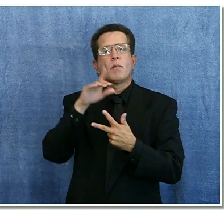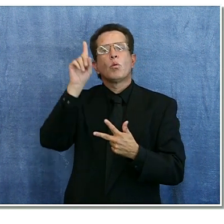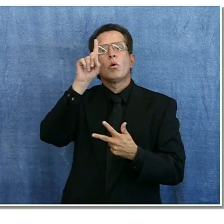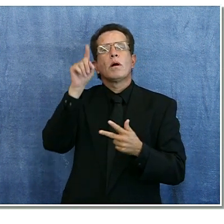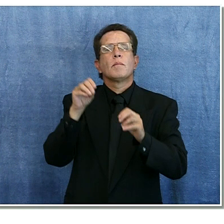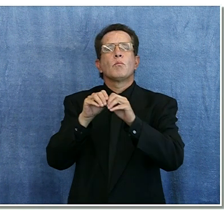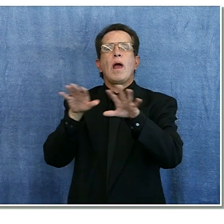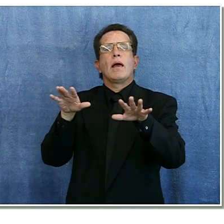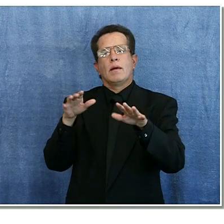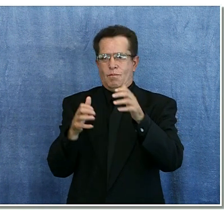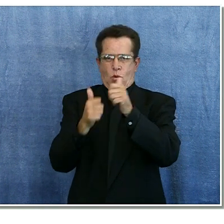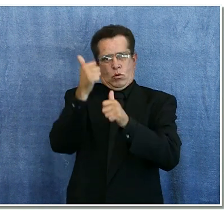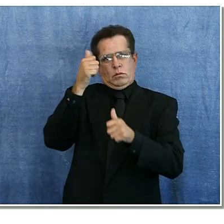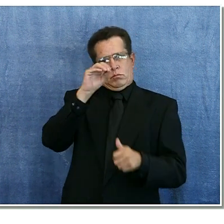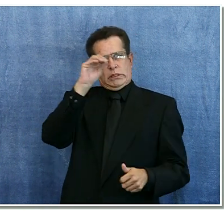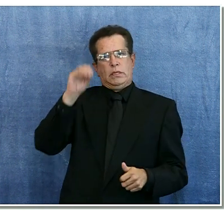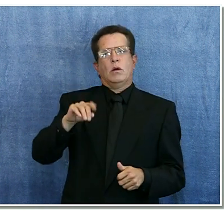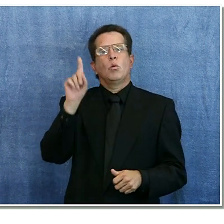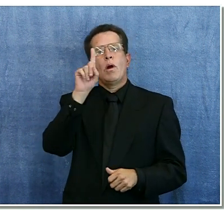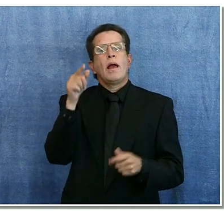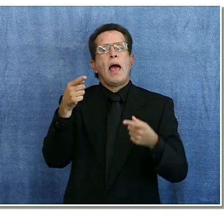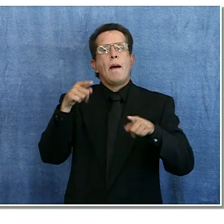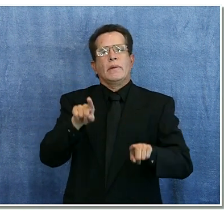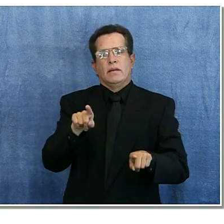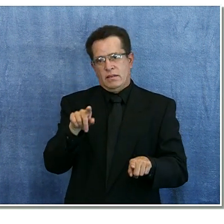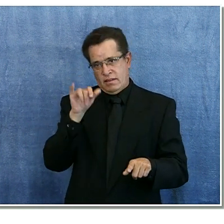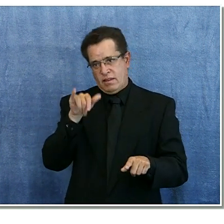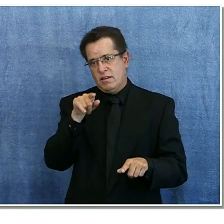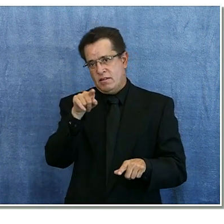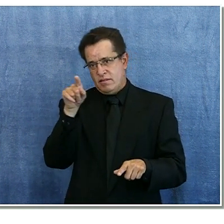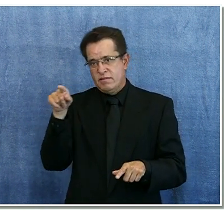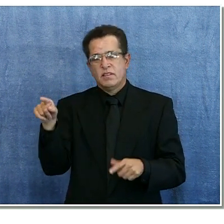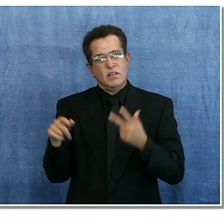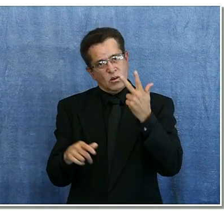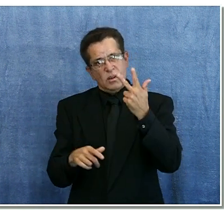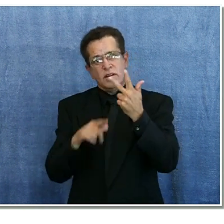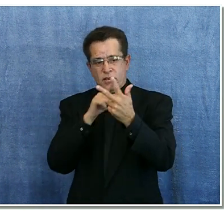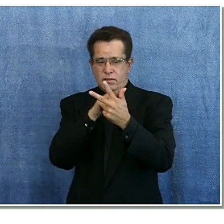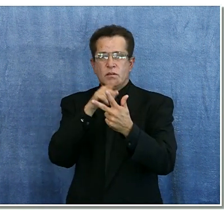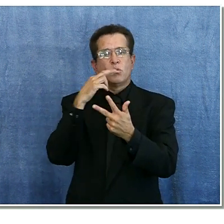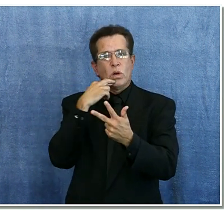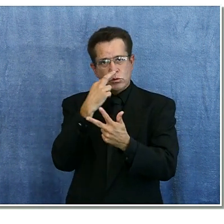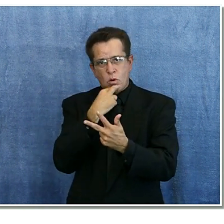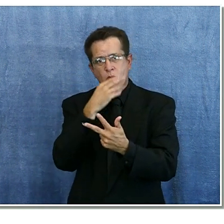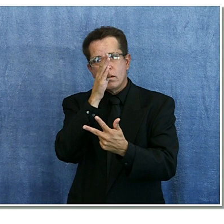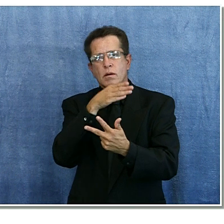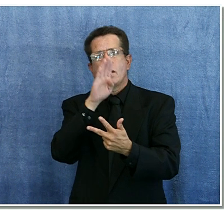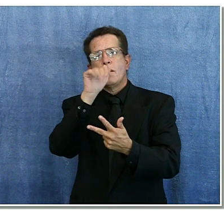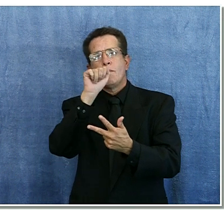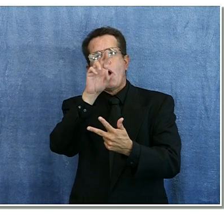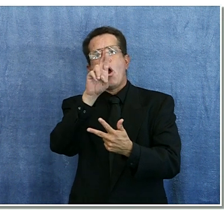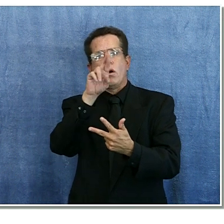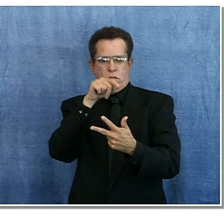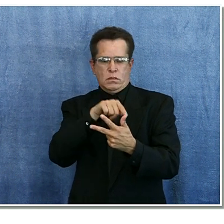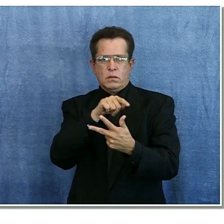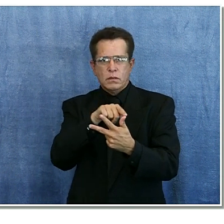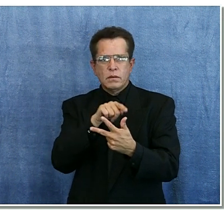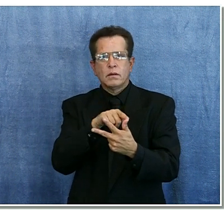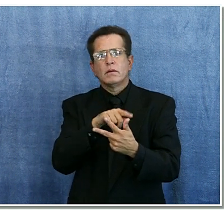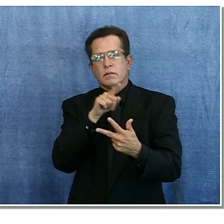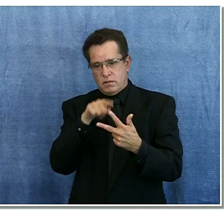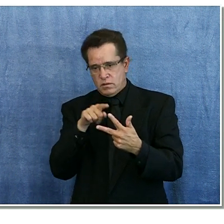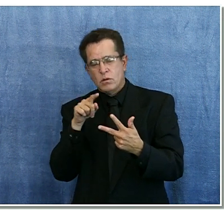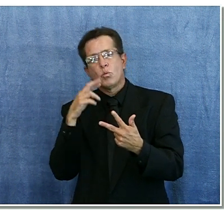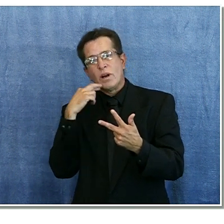locations where our outbreaks for the community have occurred. These include the restaurant/bar and restaurants,